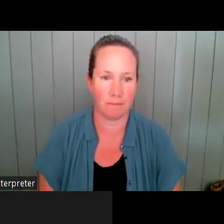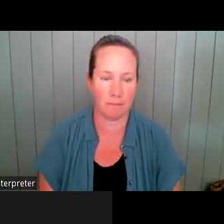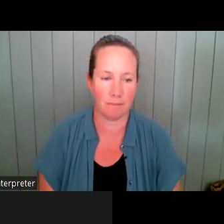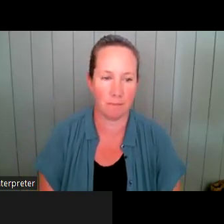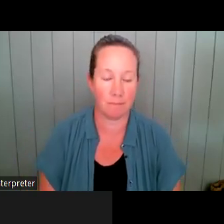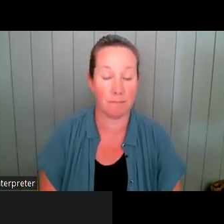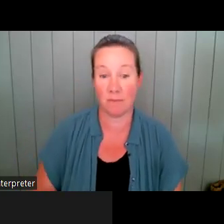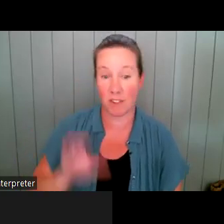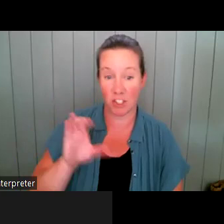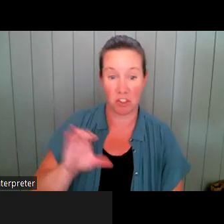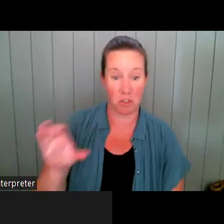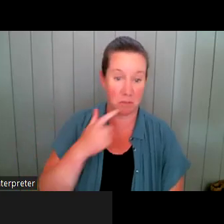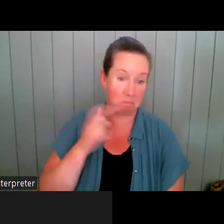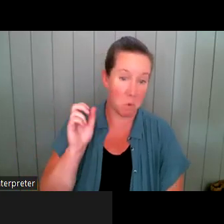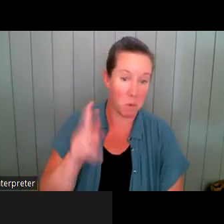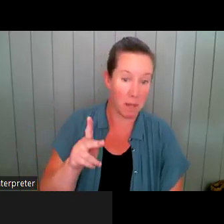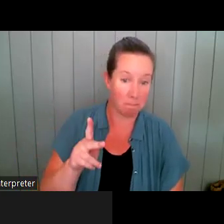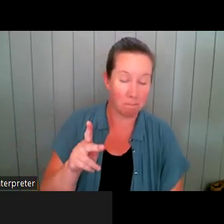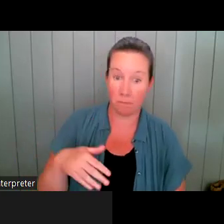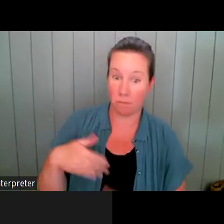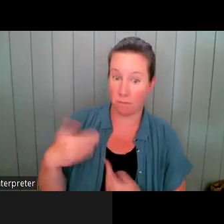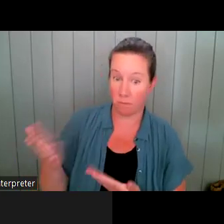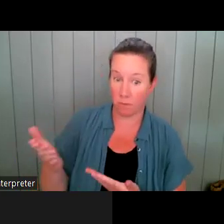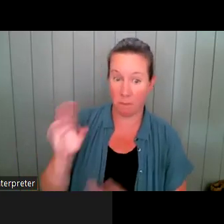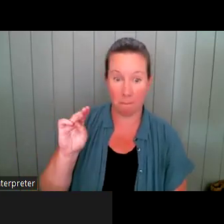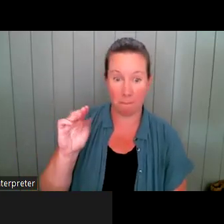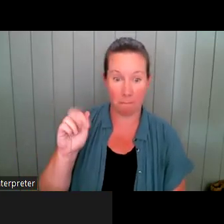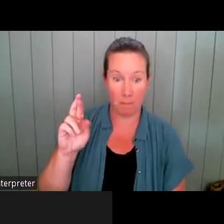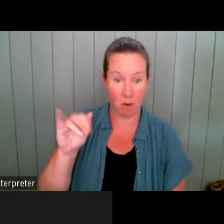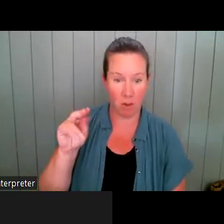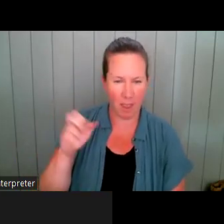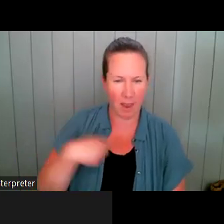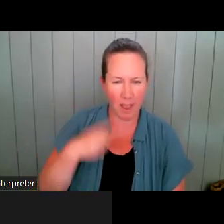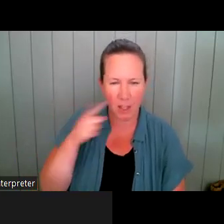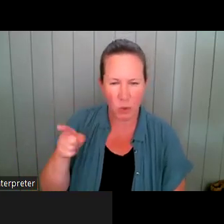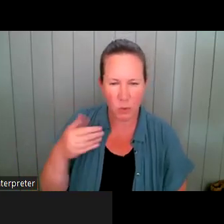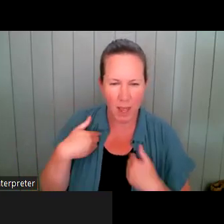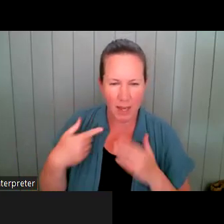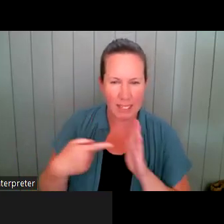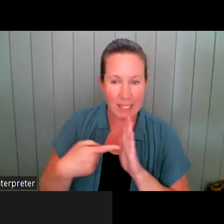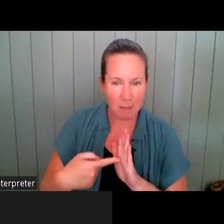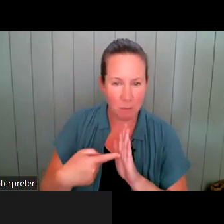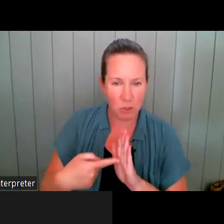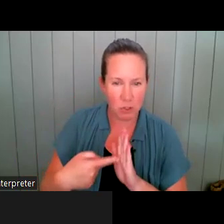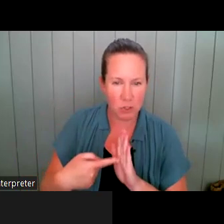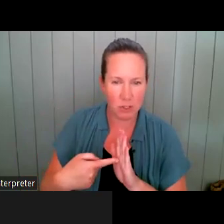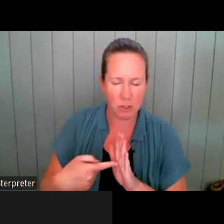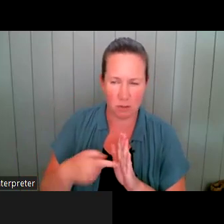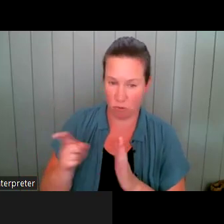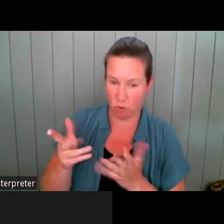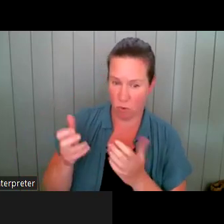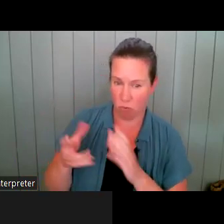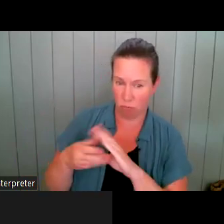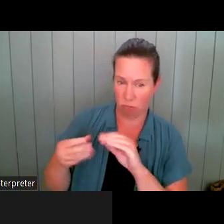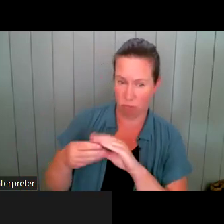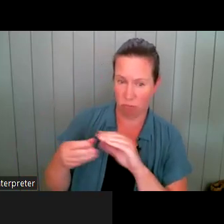So, Marion, I think you had like some specific examples. I don't know. Do you want to? Would you be willing to